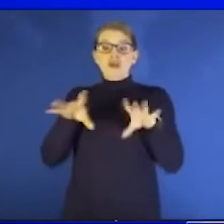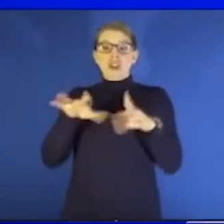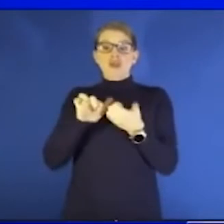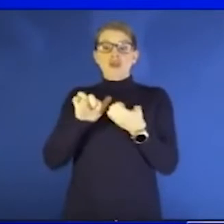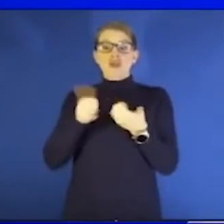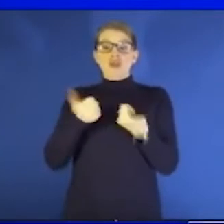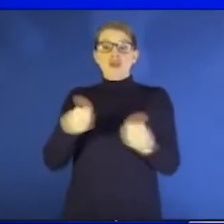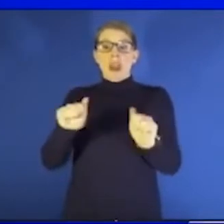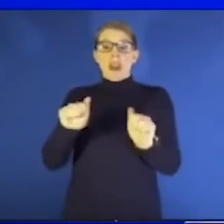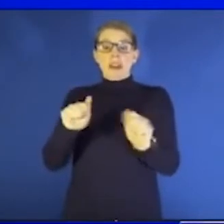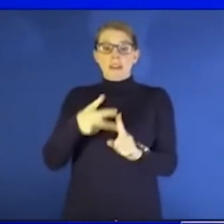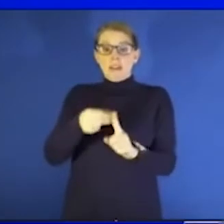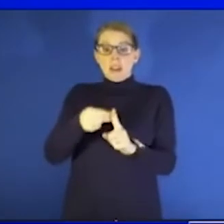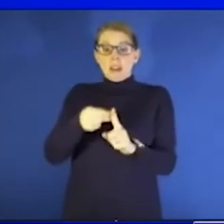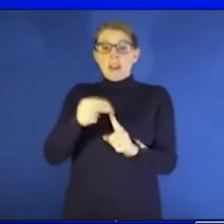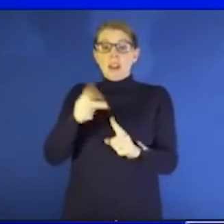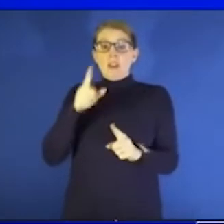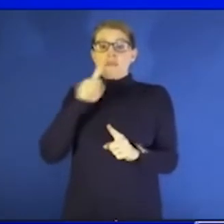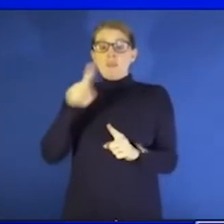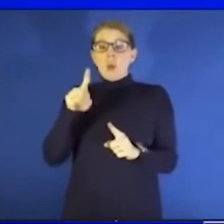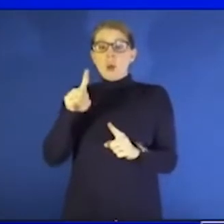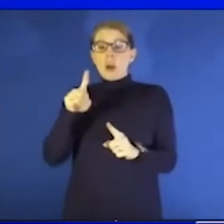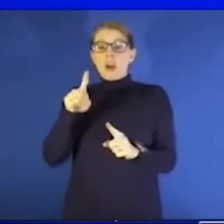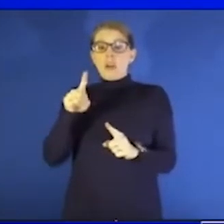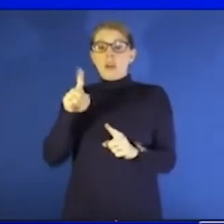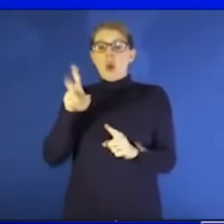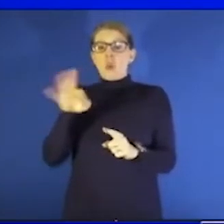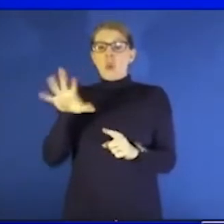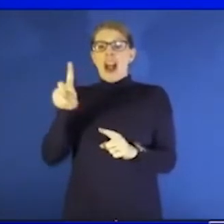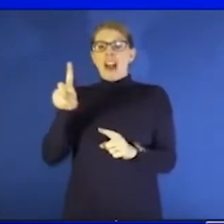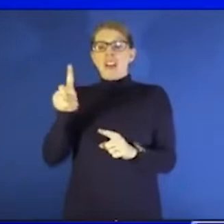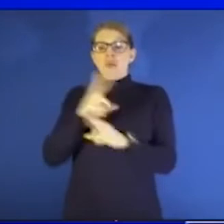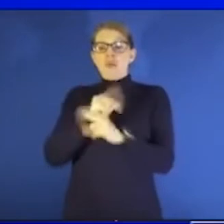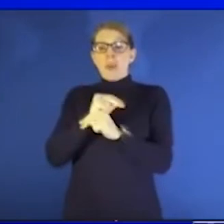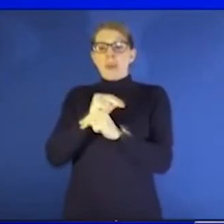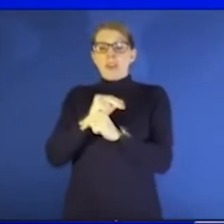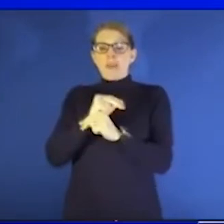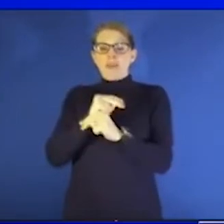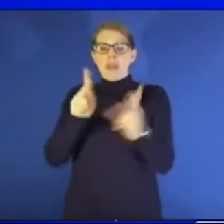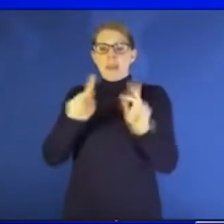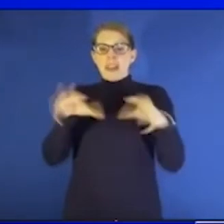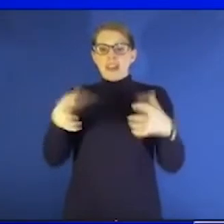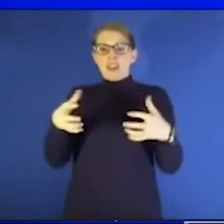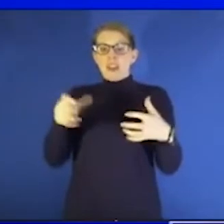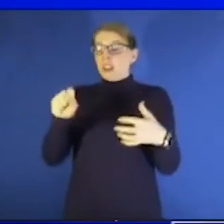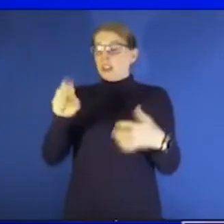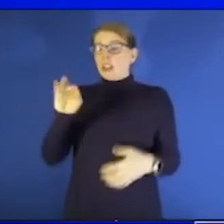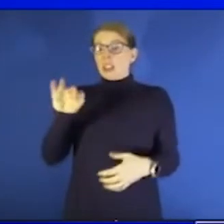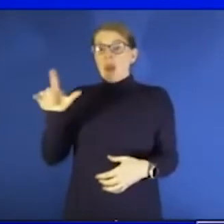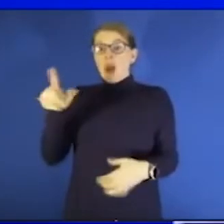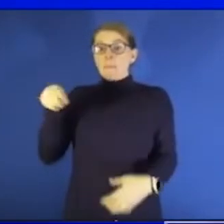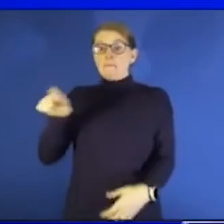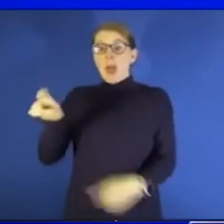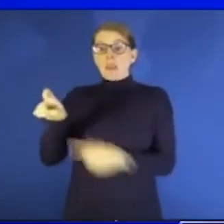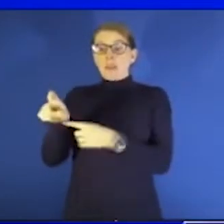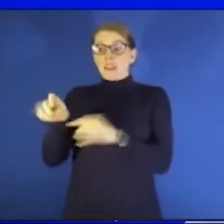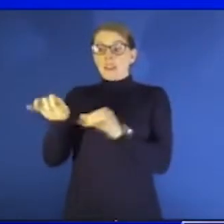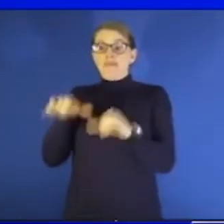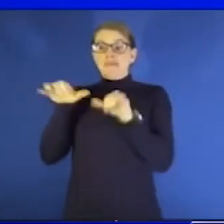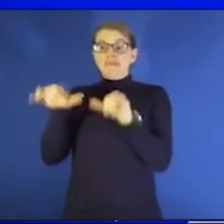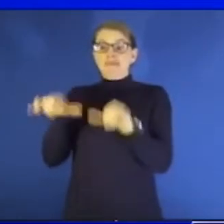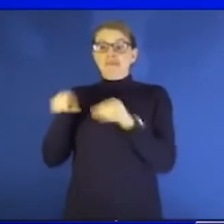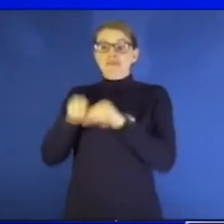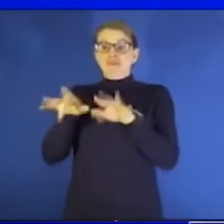wild rabbit population. But if you remember, smallpox hung around a long time, continued to be very deadly. We know chickenpox really